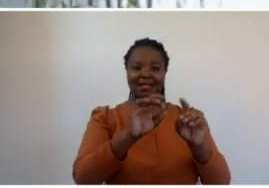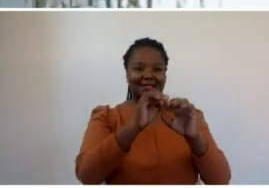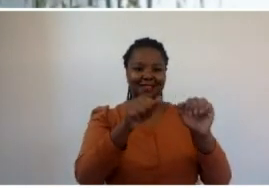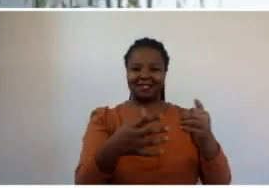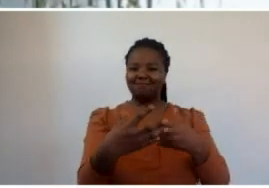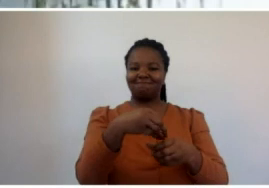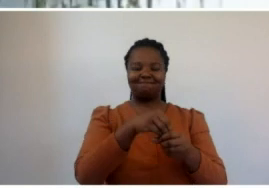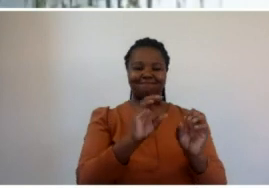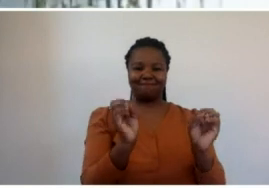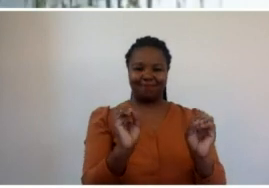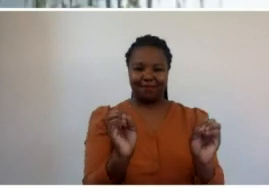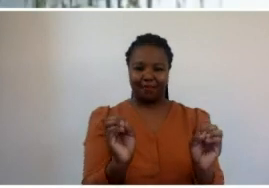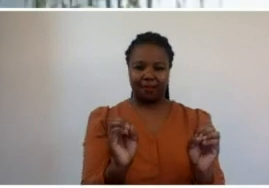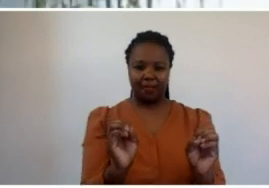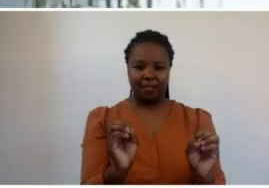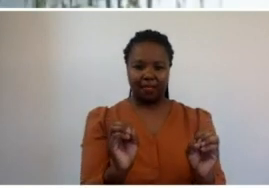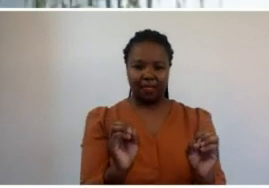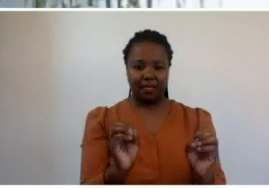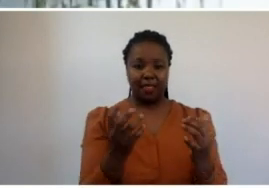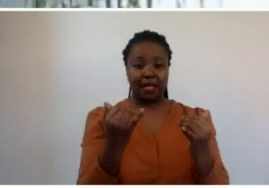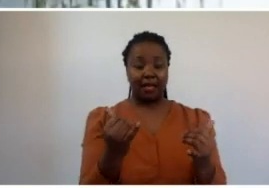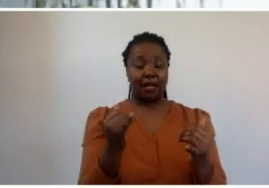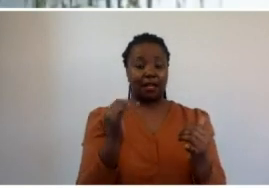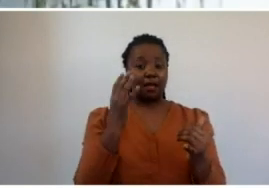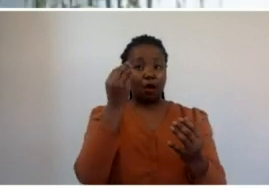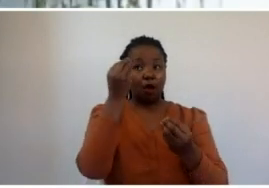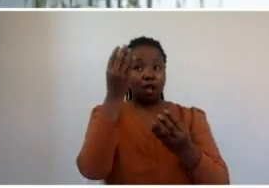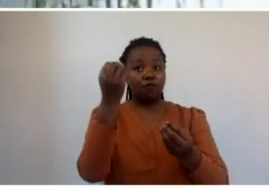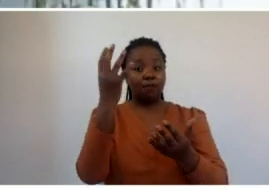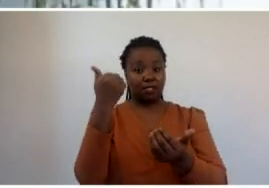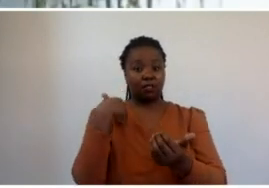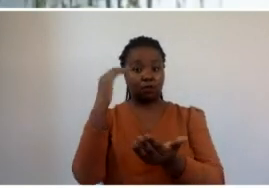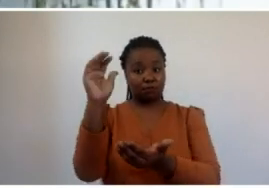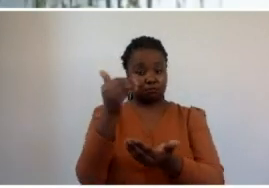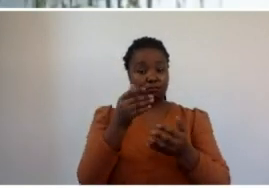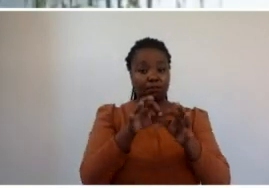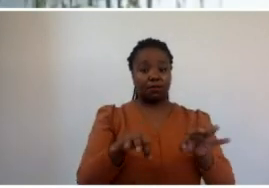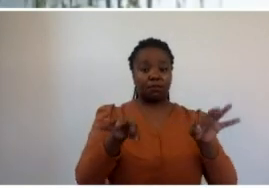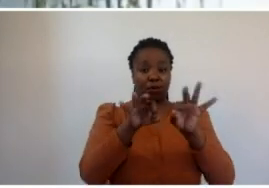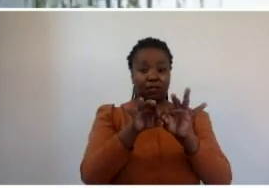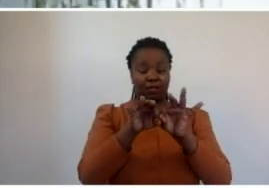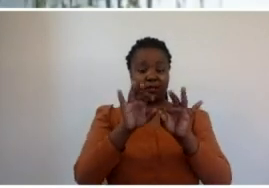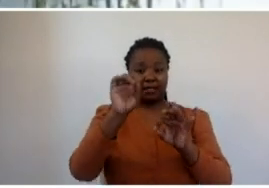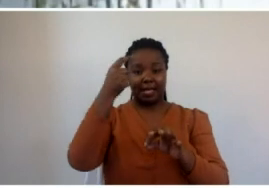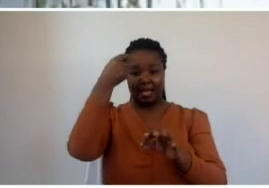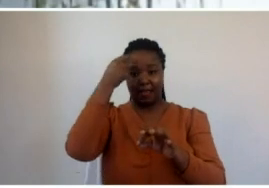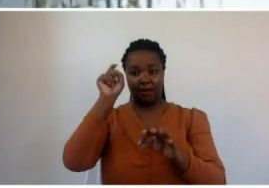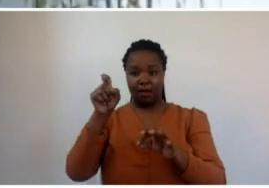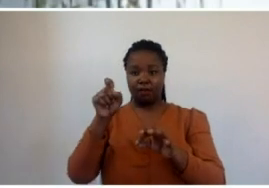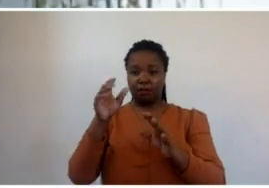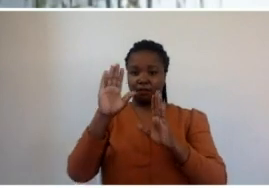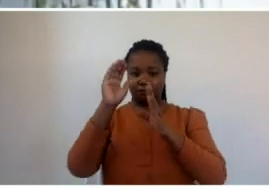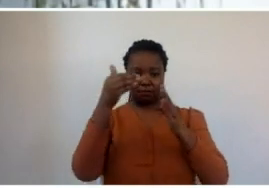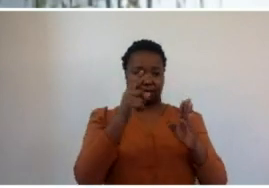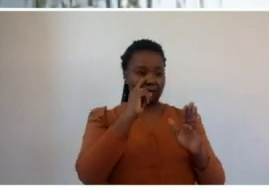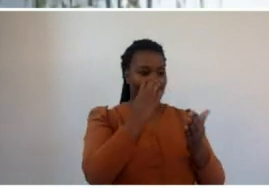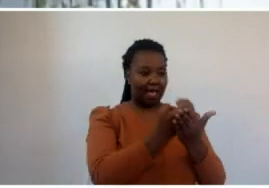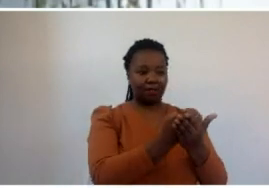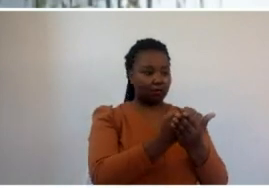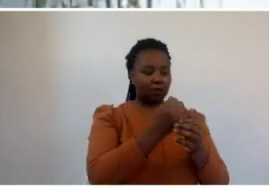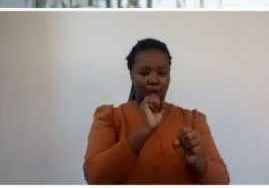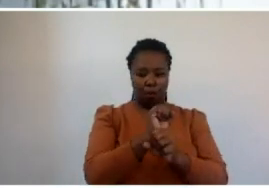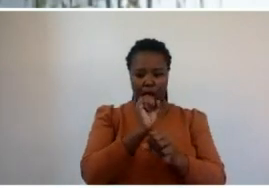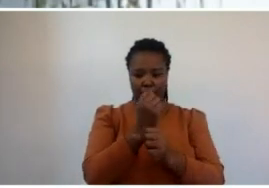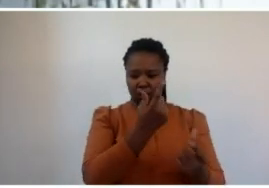the continued collection of such data remains vital, governments urgently need to move from evidence to action. This